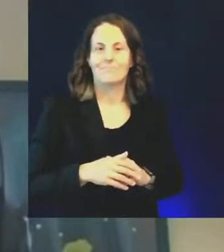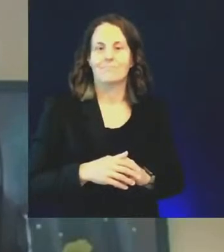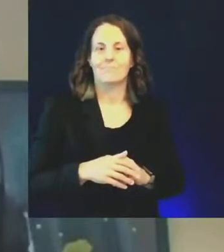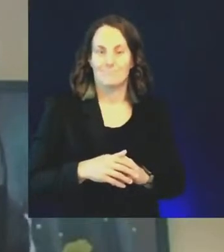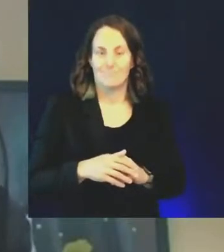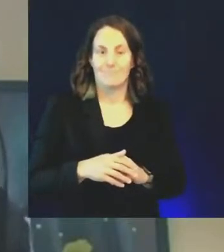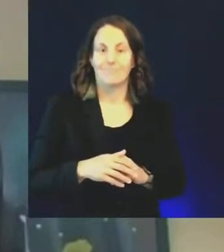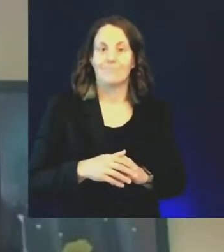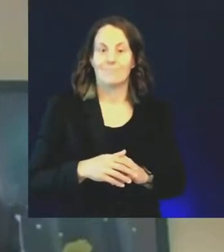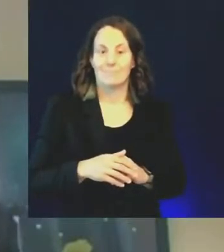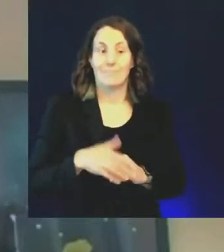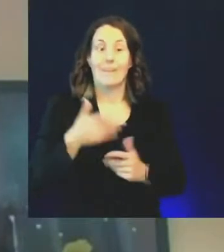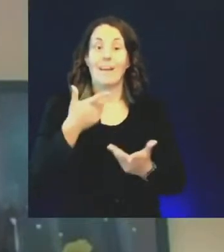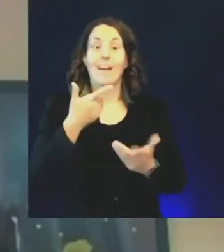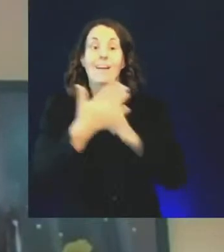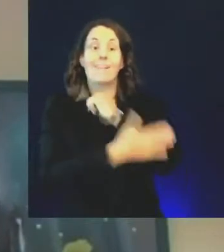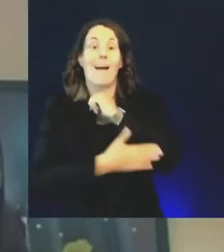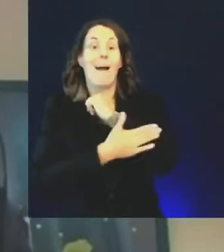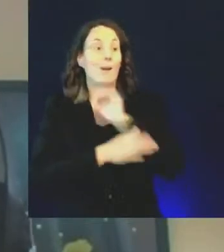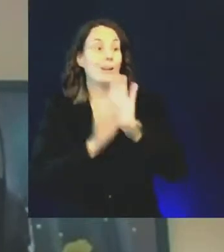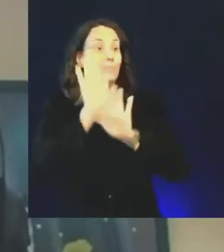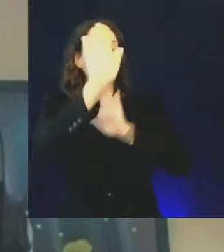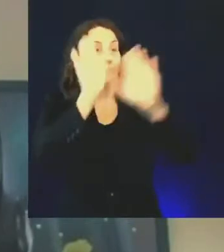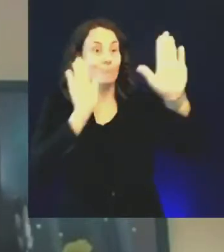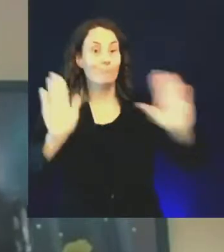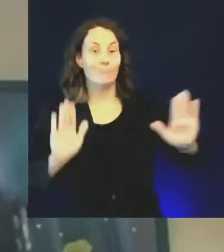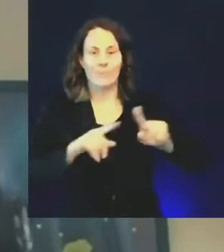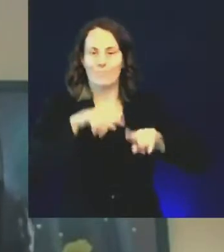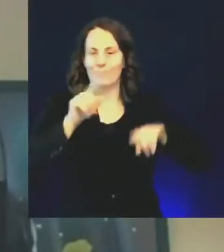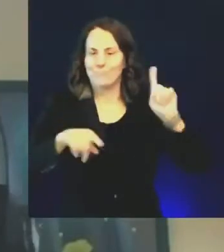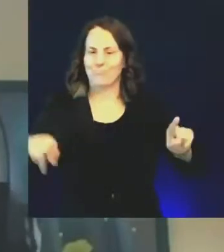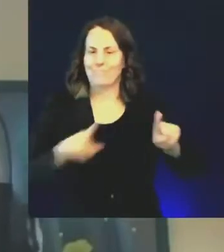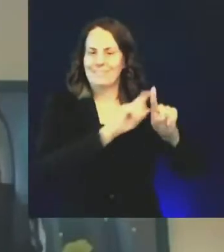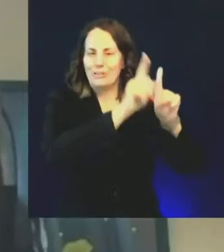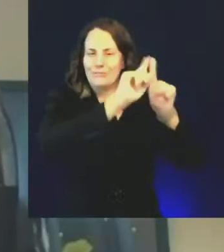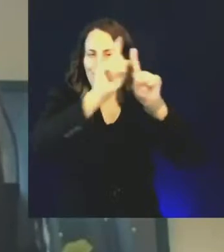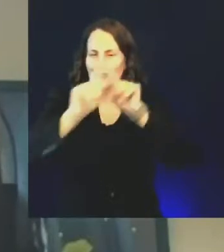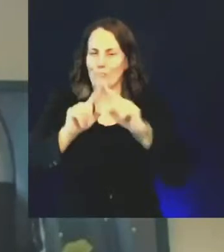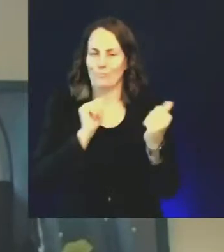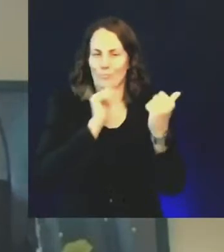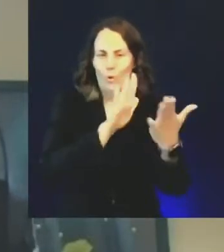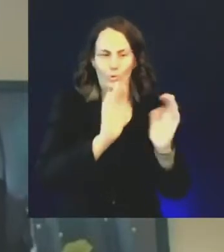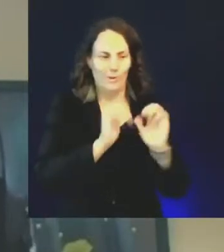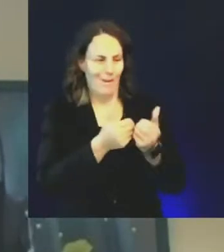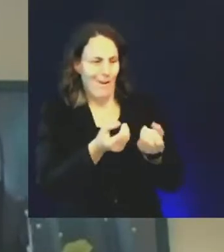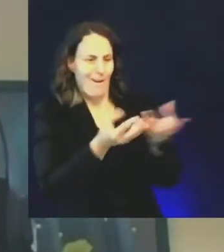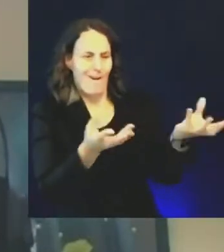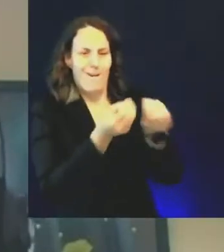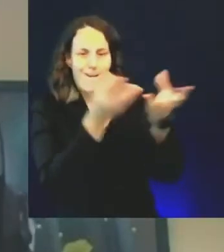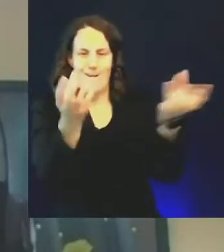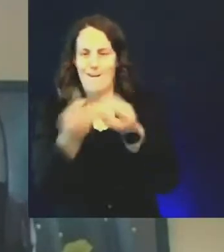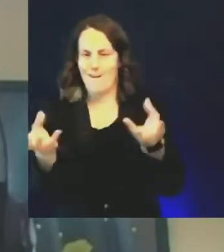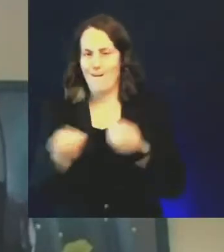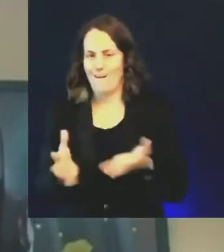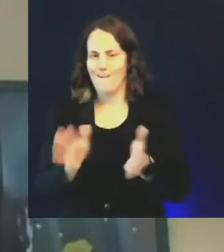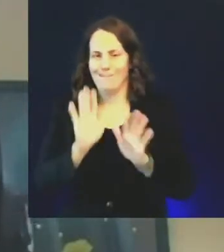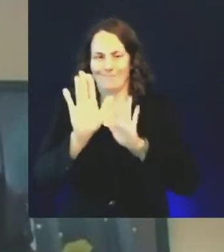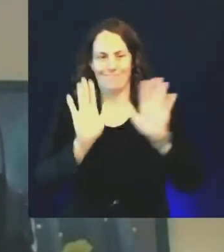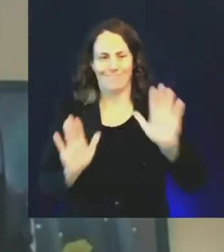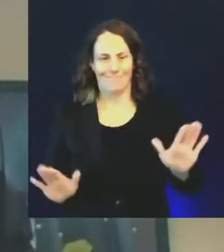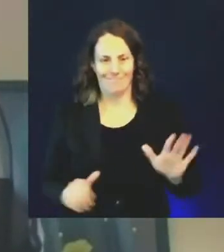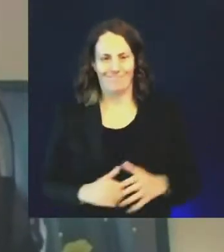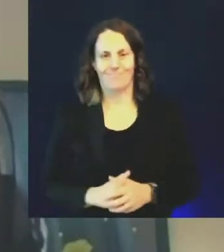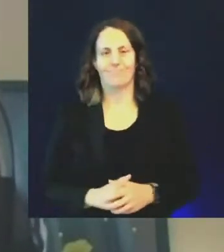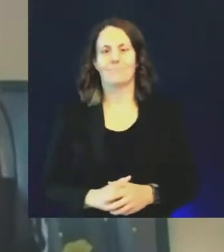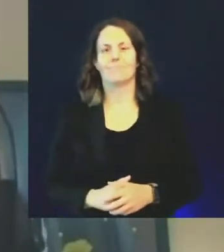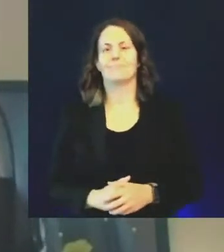general, what people have found is our larger mass vaccination clinics have served the population